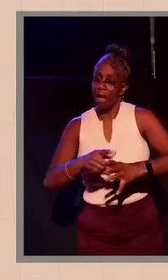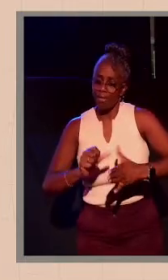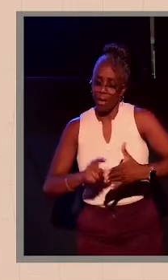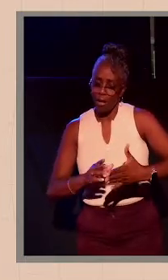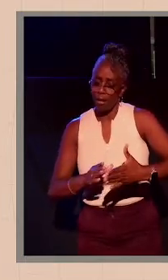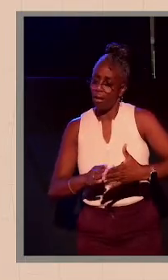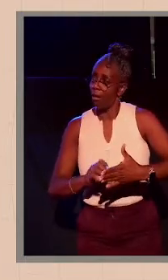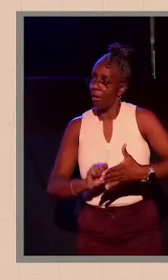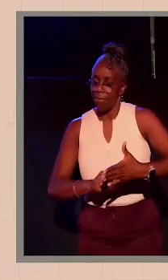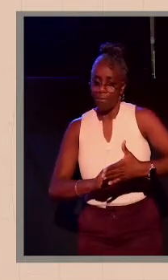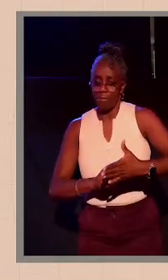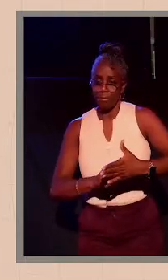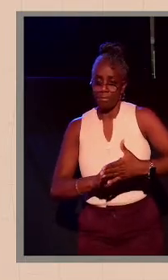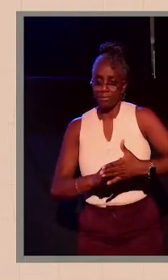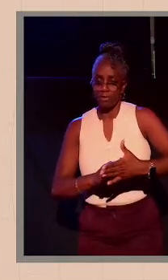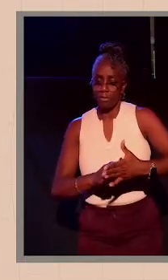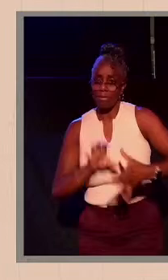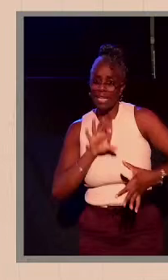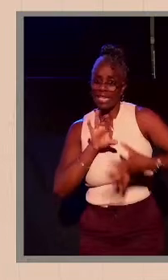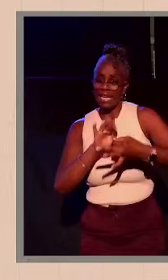if I was connected to the right Wi-Fi,